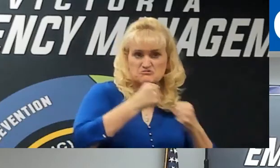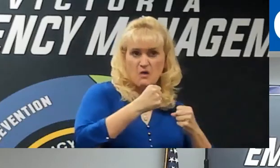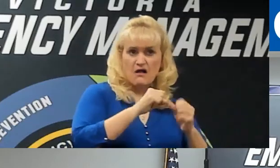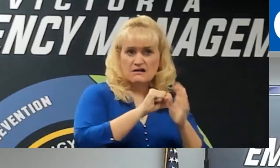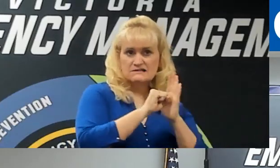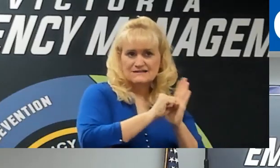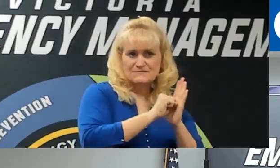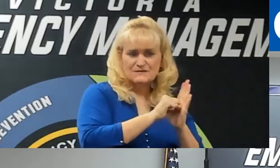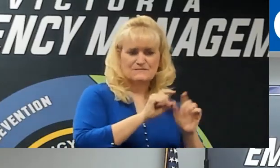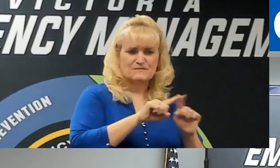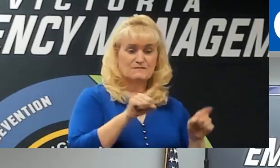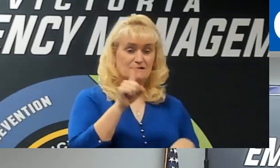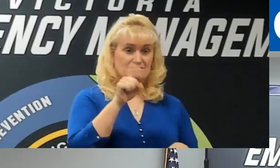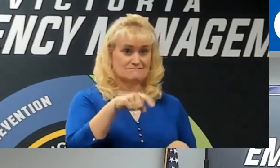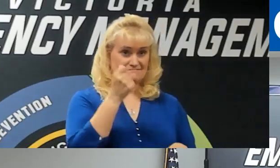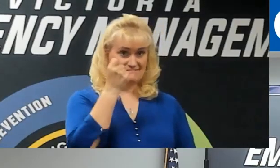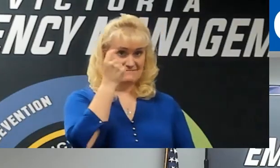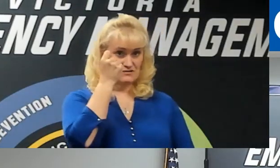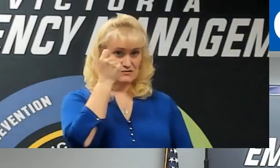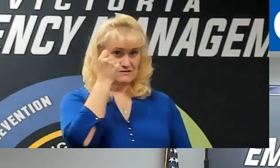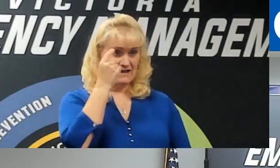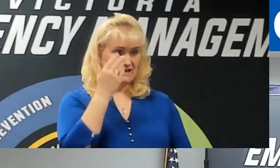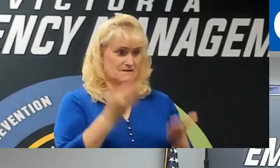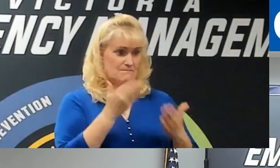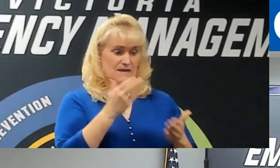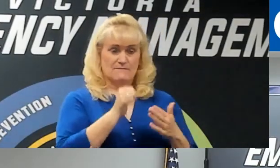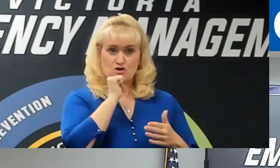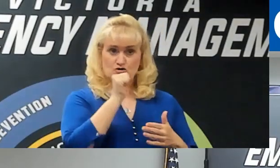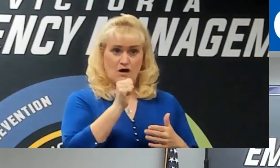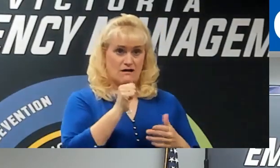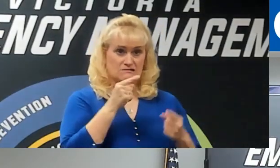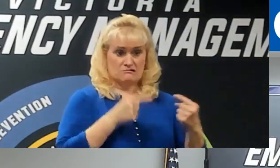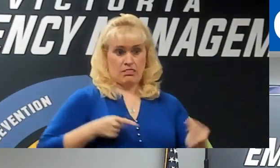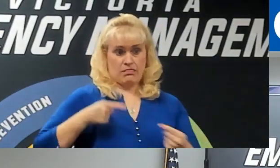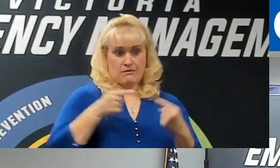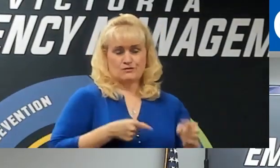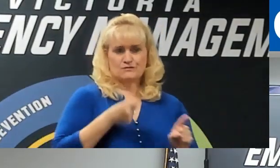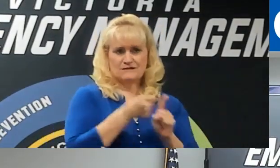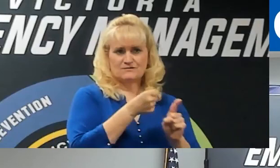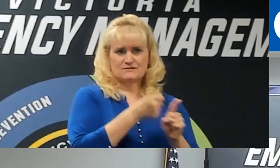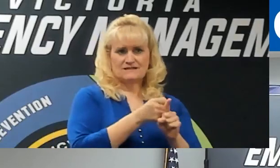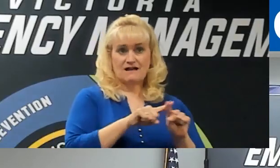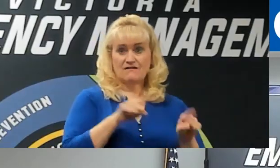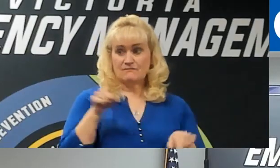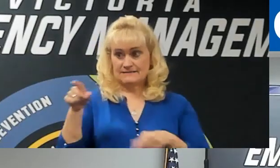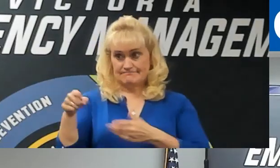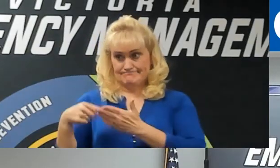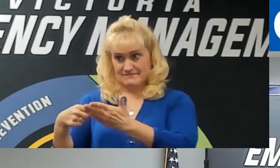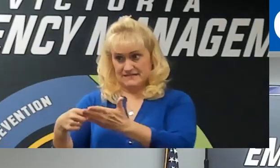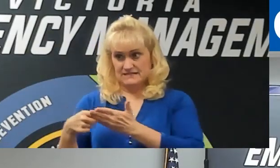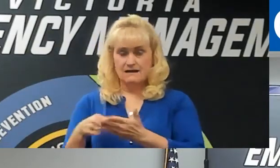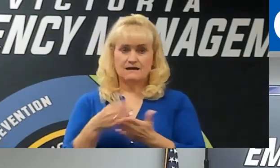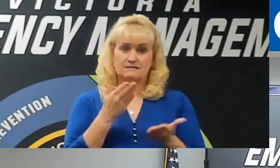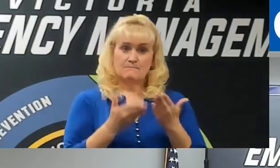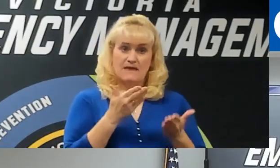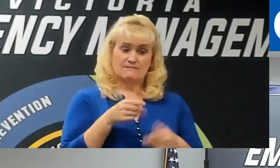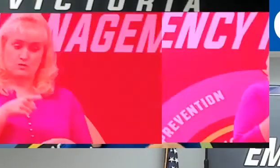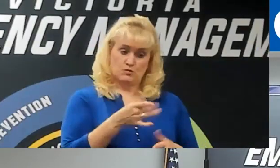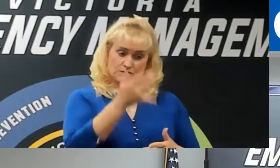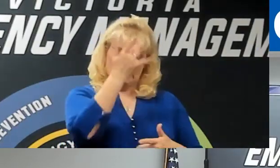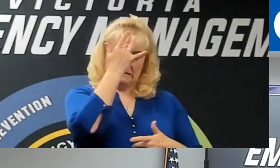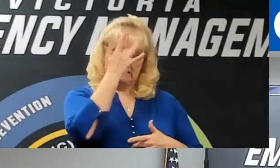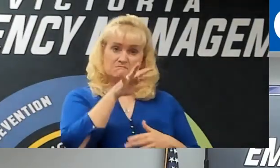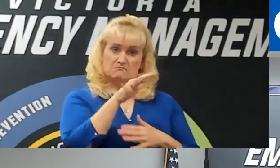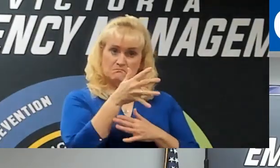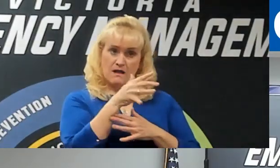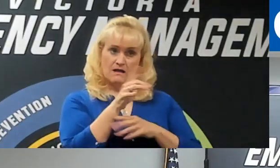understand that, you may be not suffering yourself, but again, like Doc touched on, you could be going to visit a family and friends that are